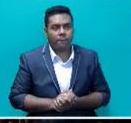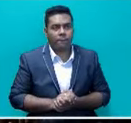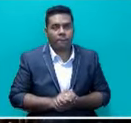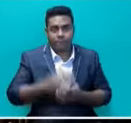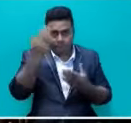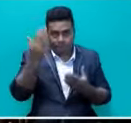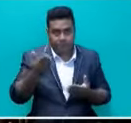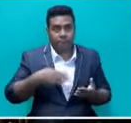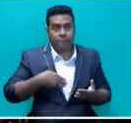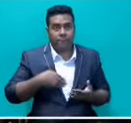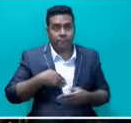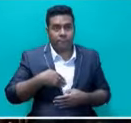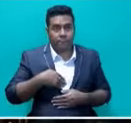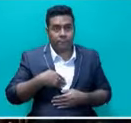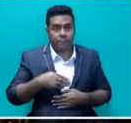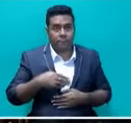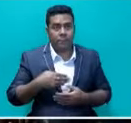Tambua.